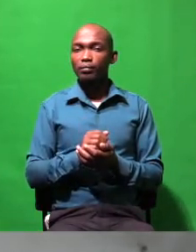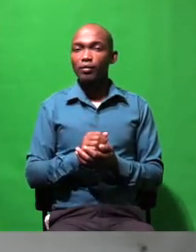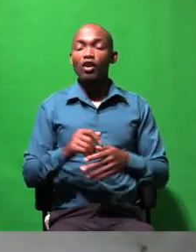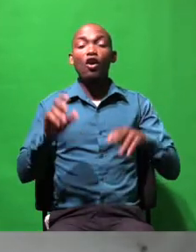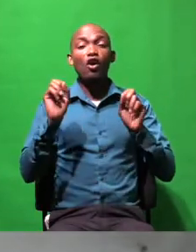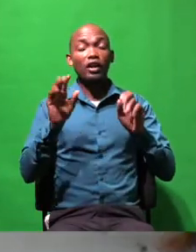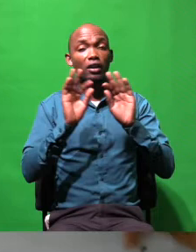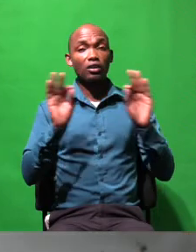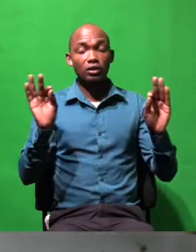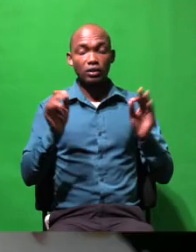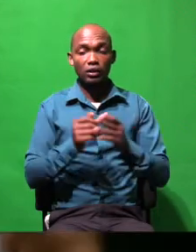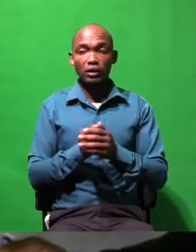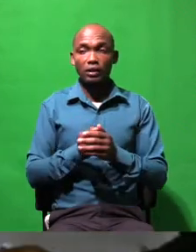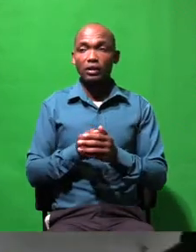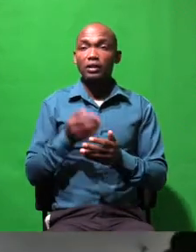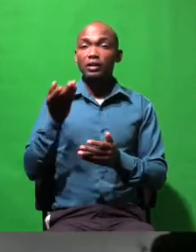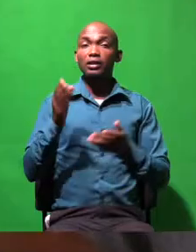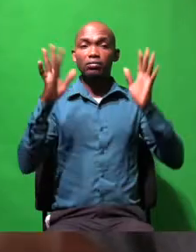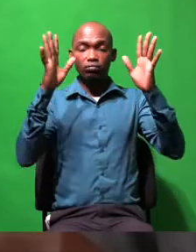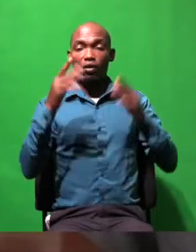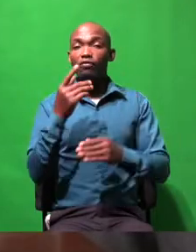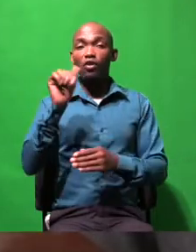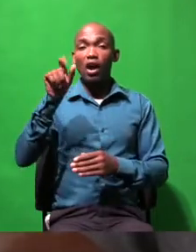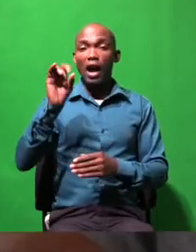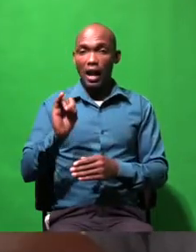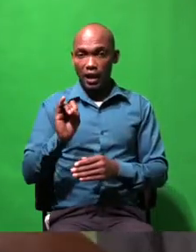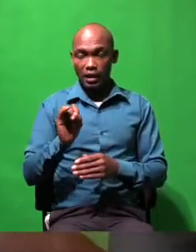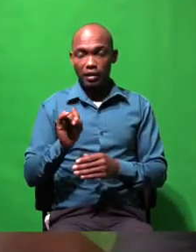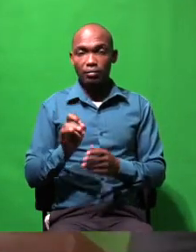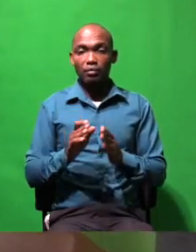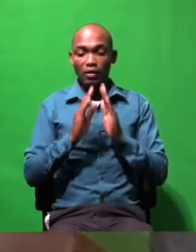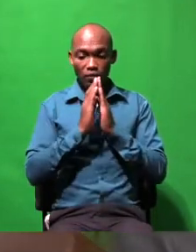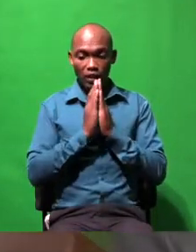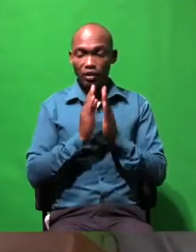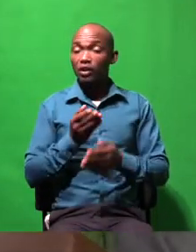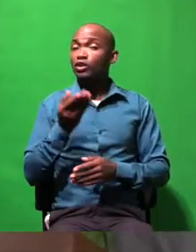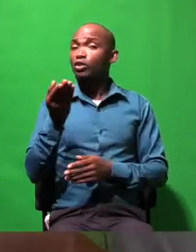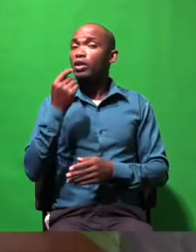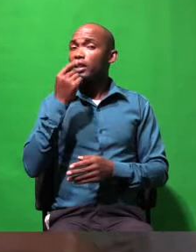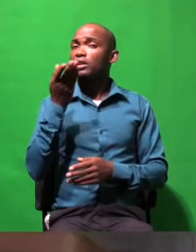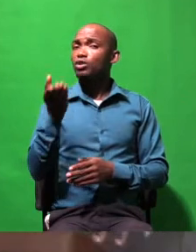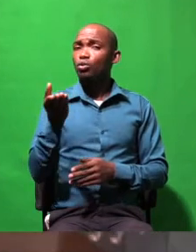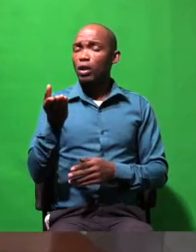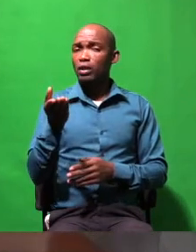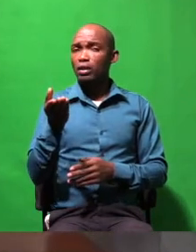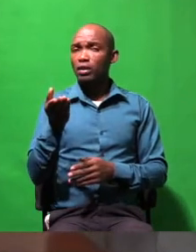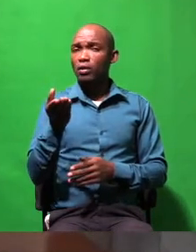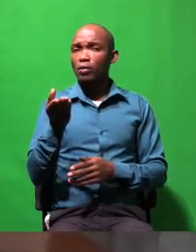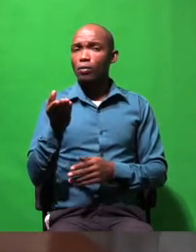Okay, good. Clap one for Ali. Thank you a lot. This one will